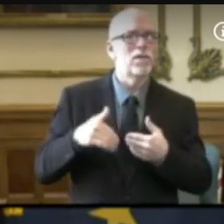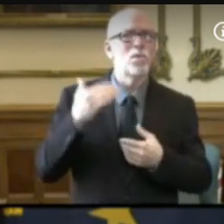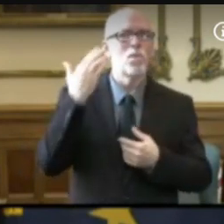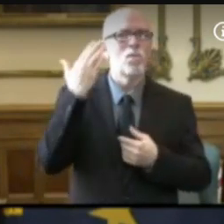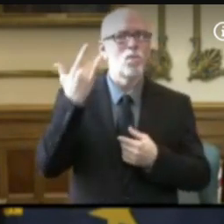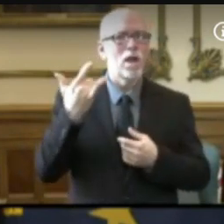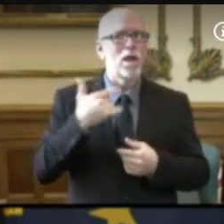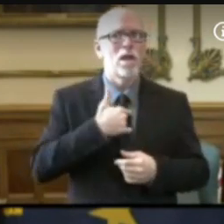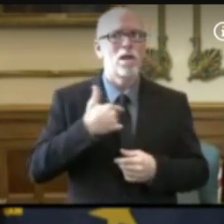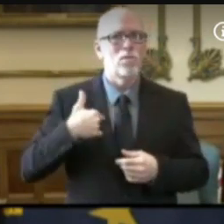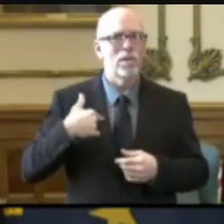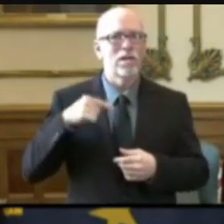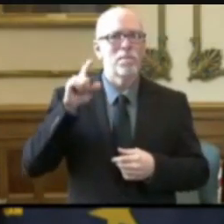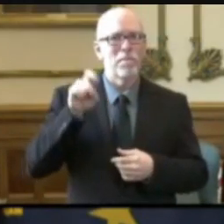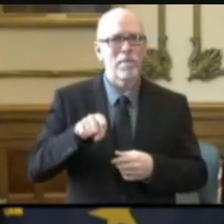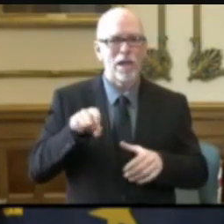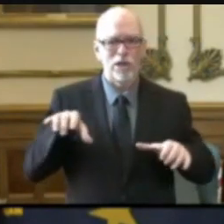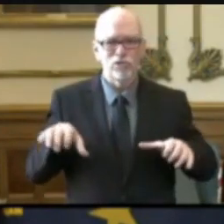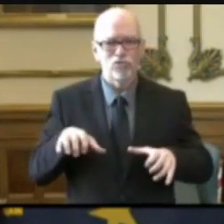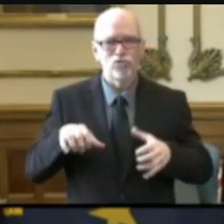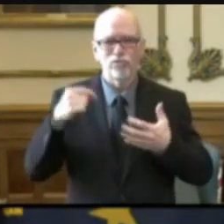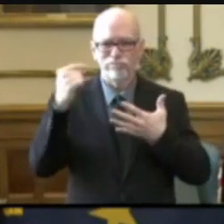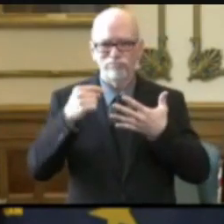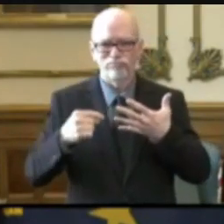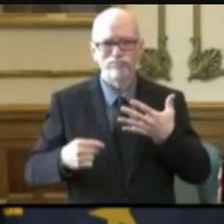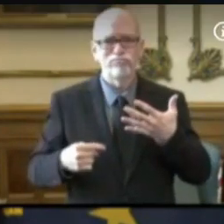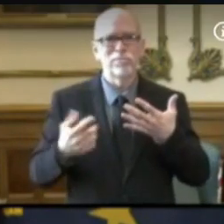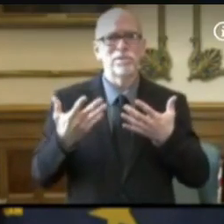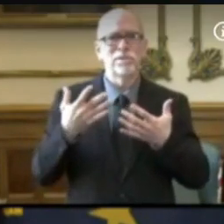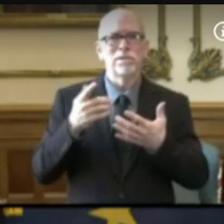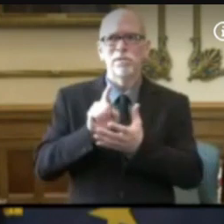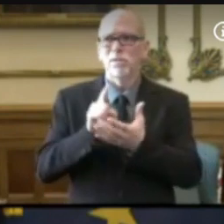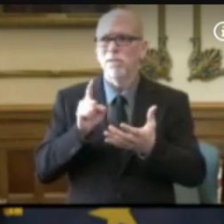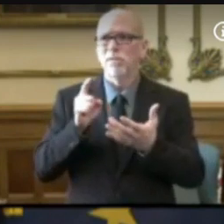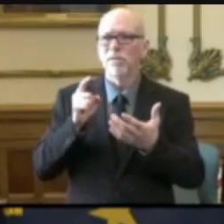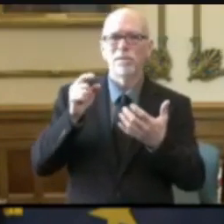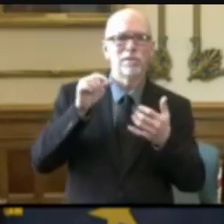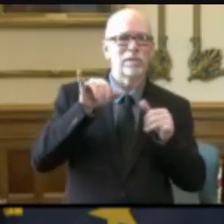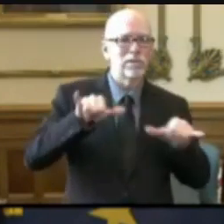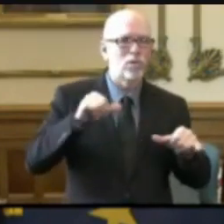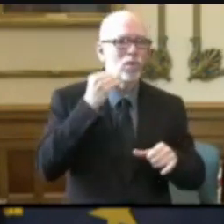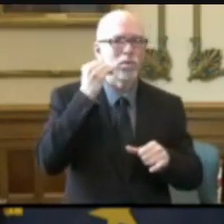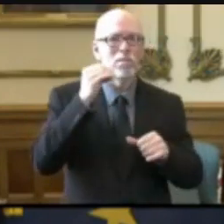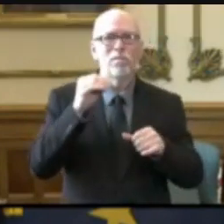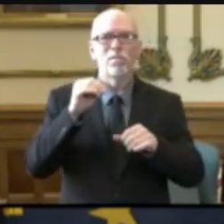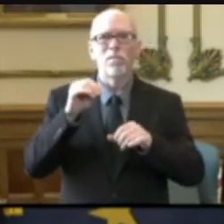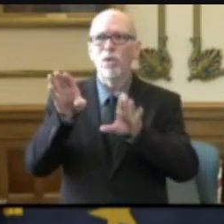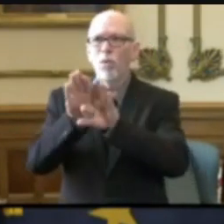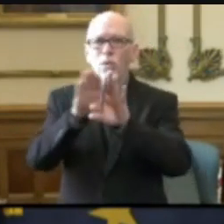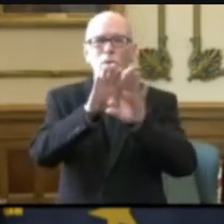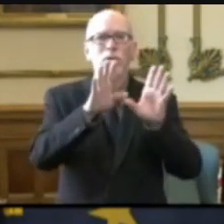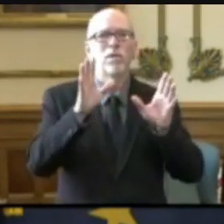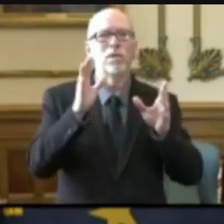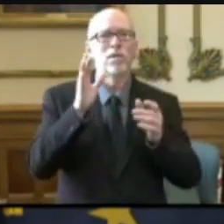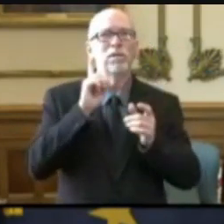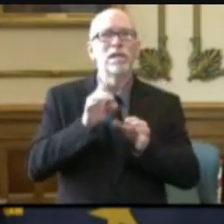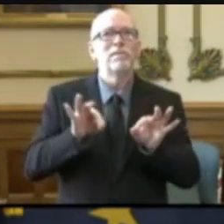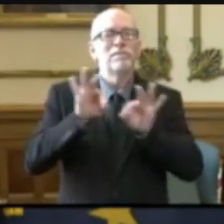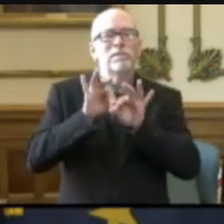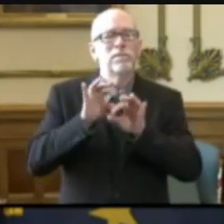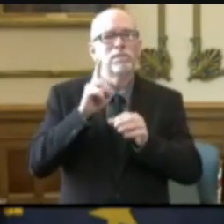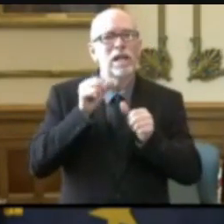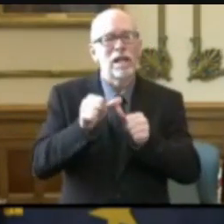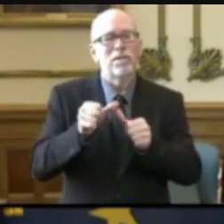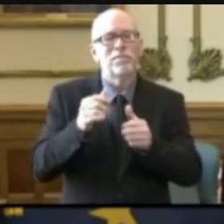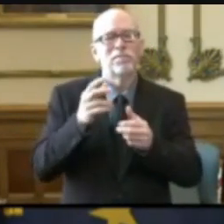exactly why we are taking all the steps that we're taking, additional steps that we're taking, to all in an effort to help slow the